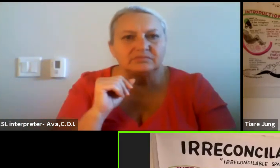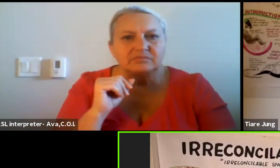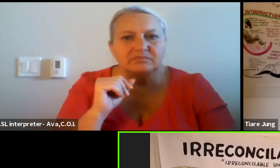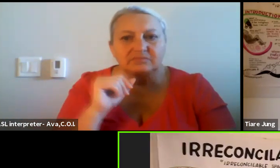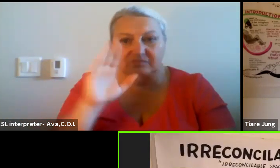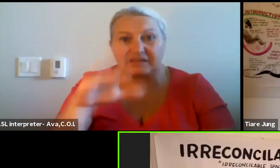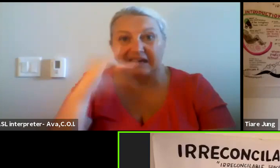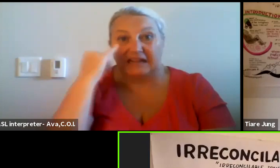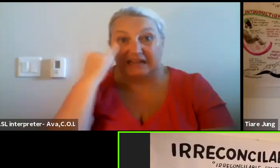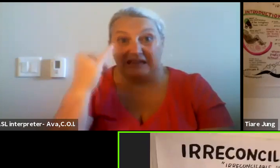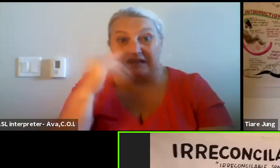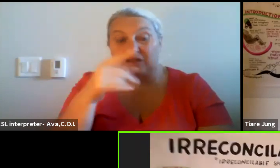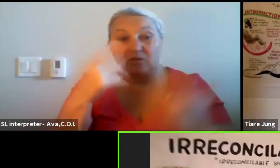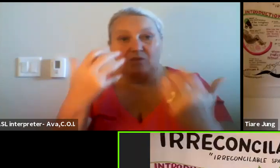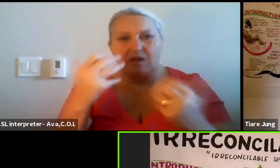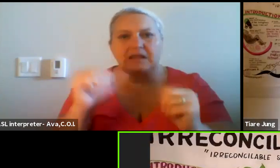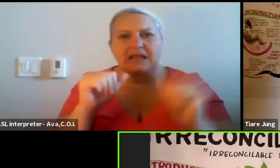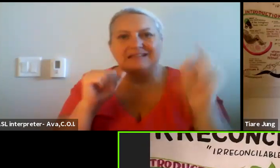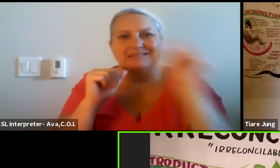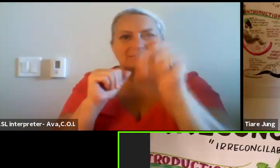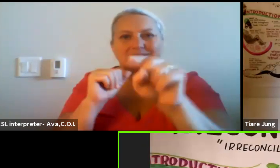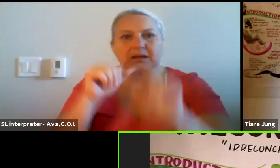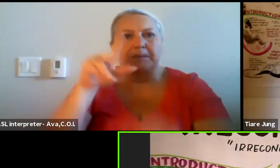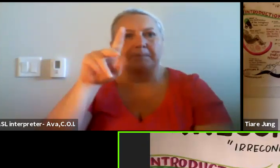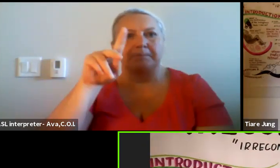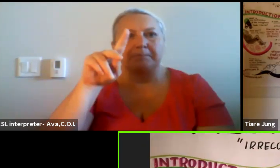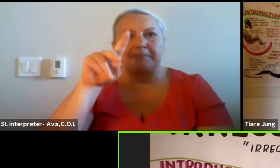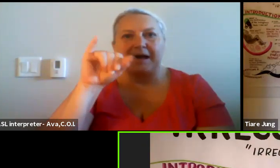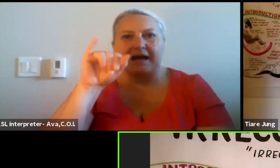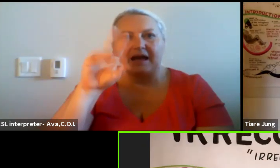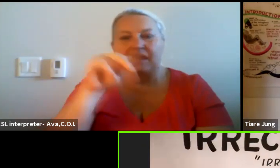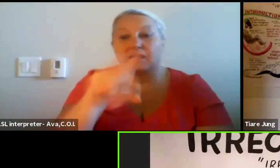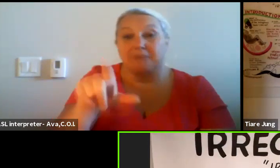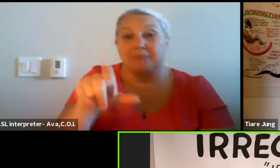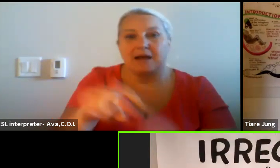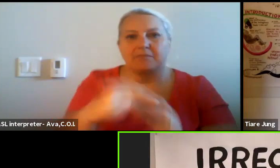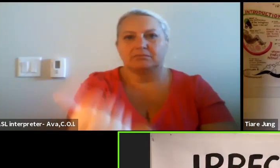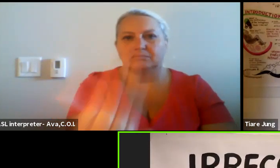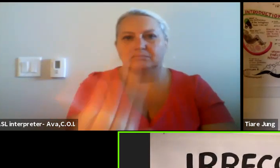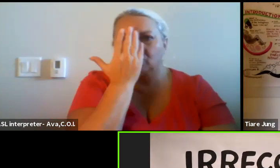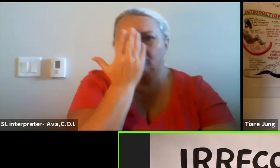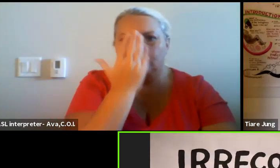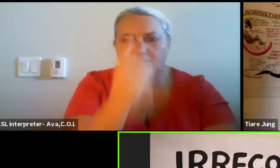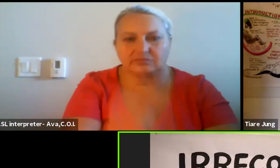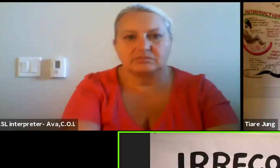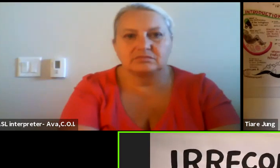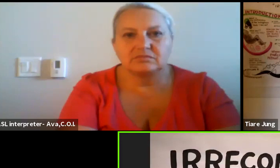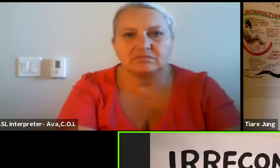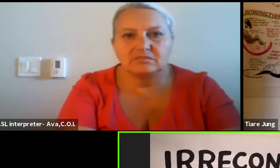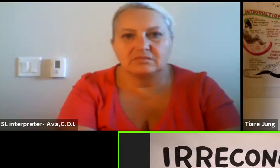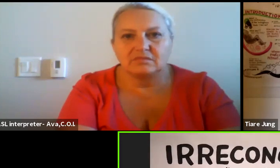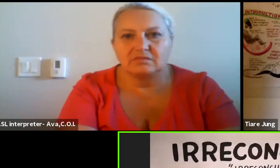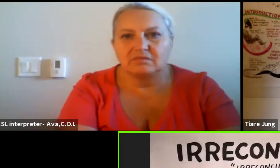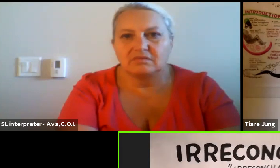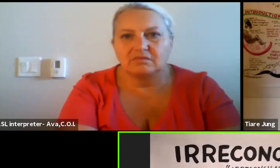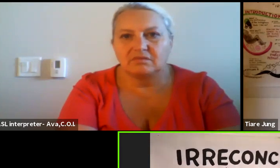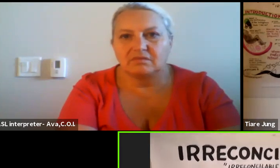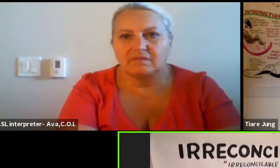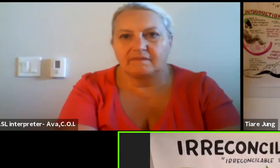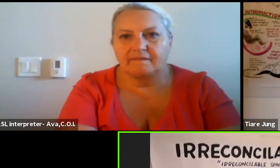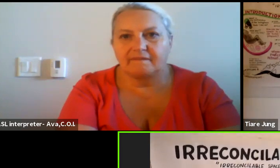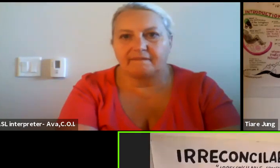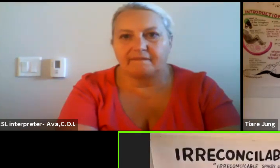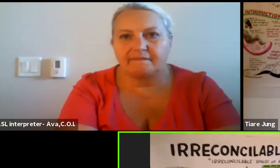to, you can pin this more close-up version, as it will help you to follow along a little bit